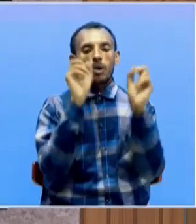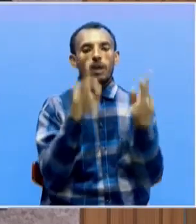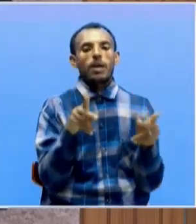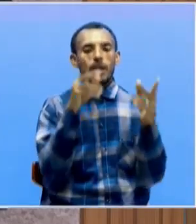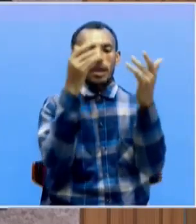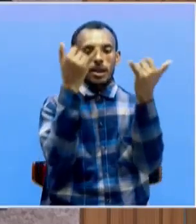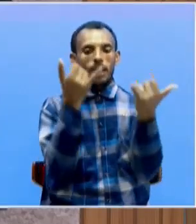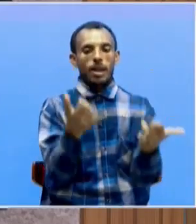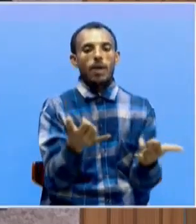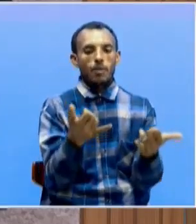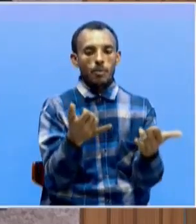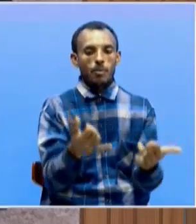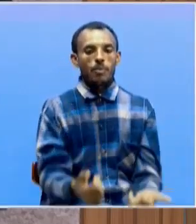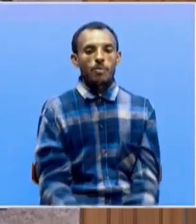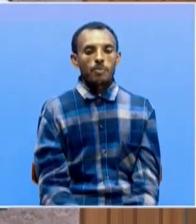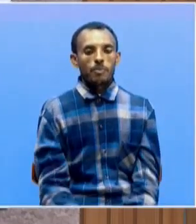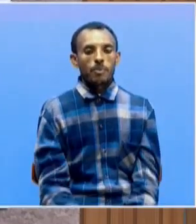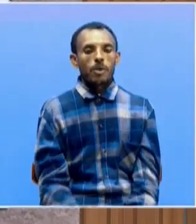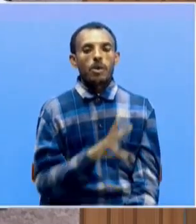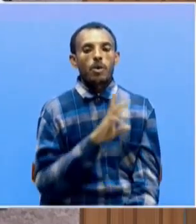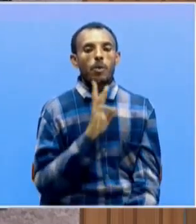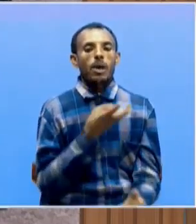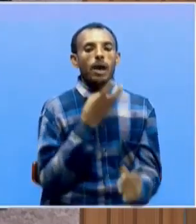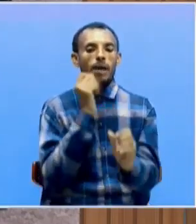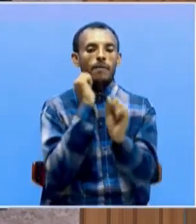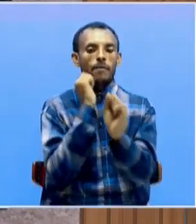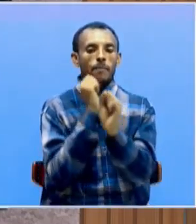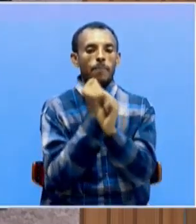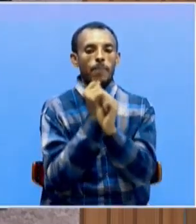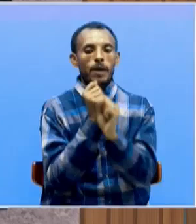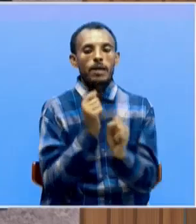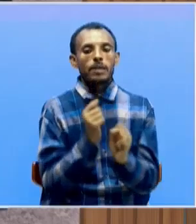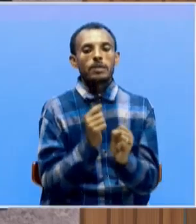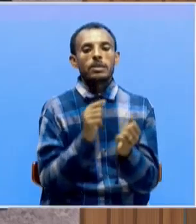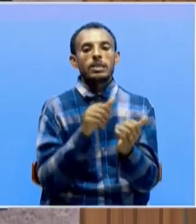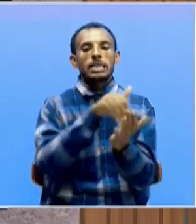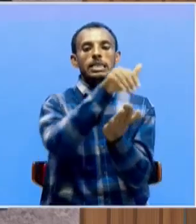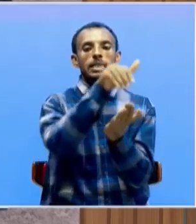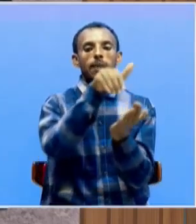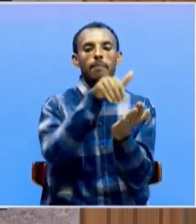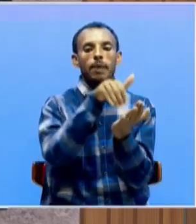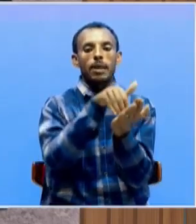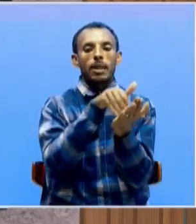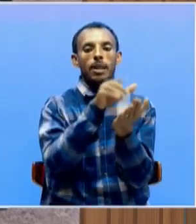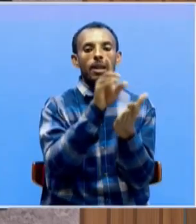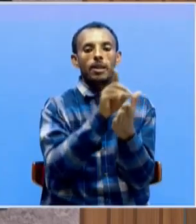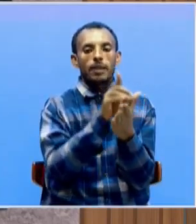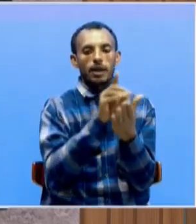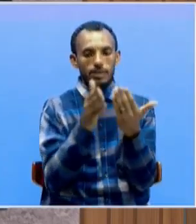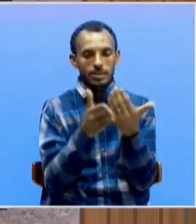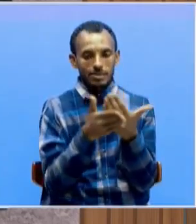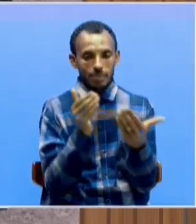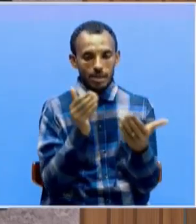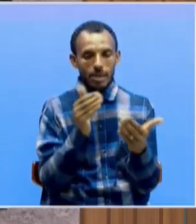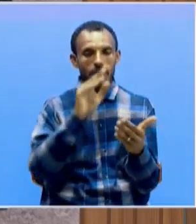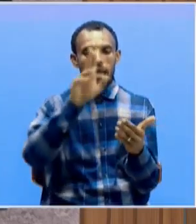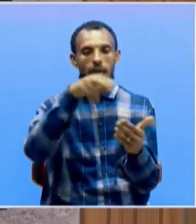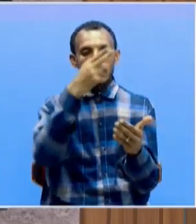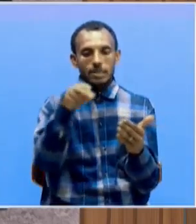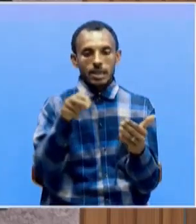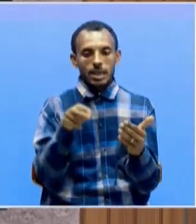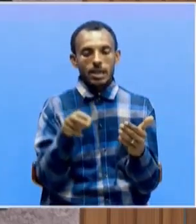now we can find the middle data by simply cancelling the left part and the right